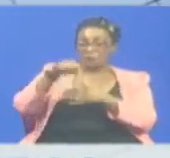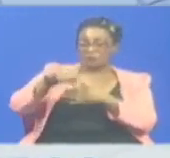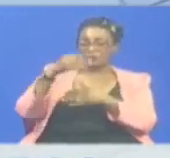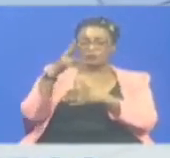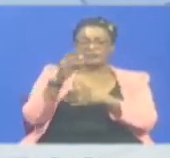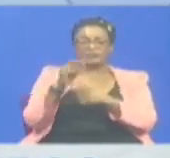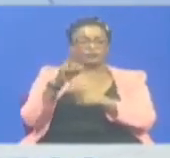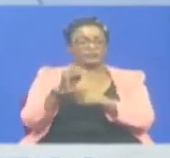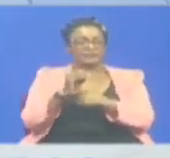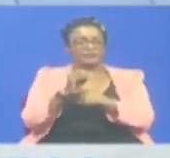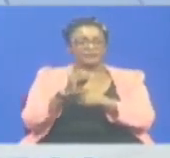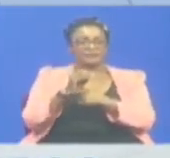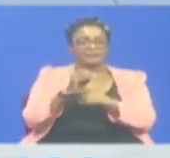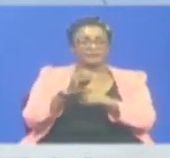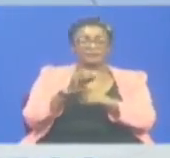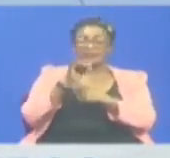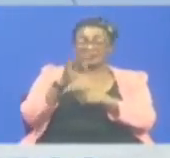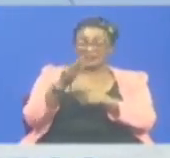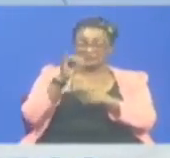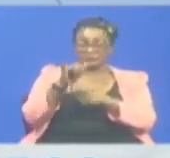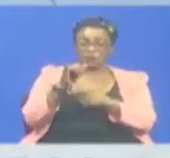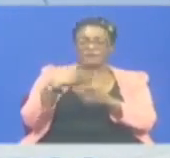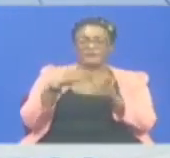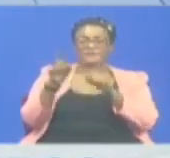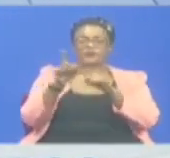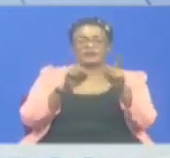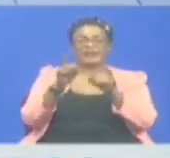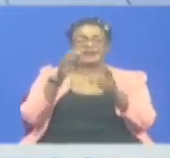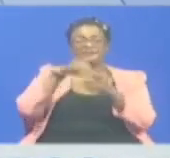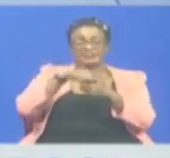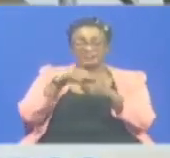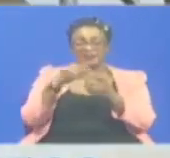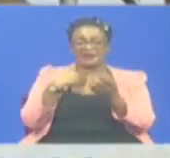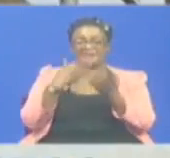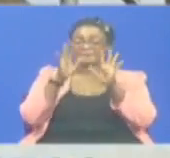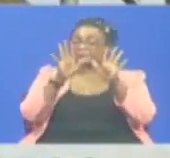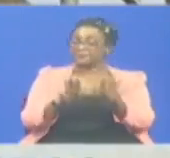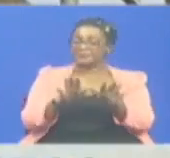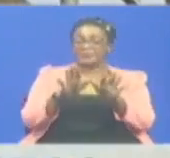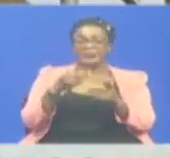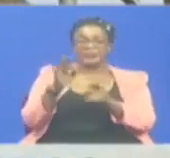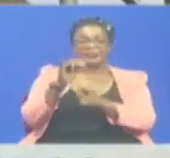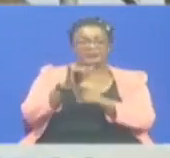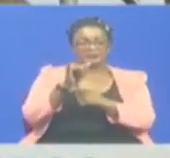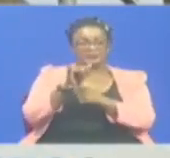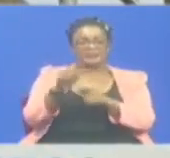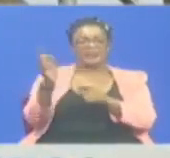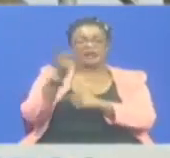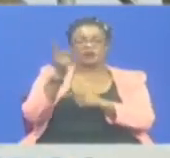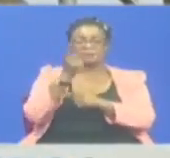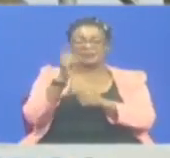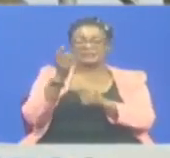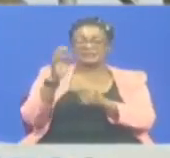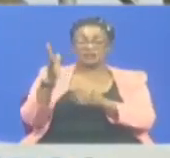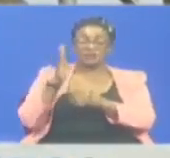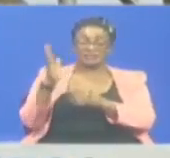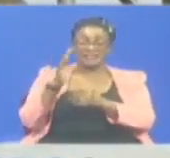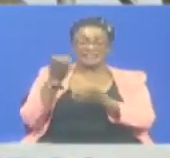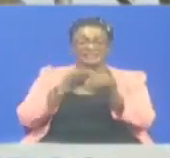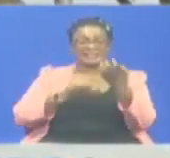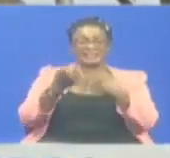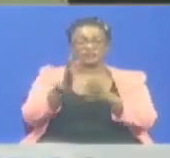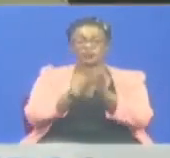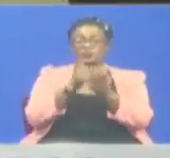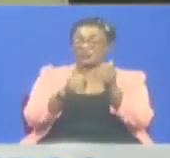2020. This outflow of foreign investment has played a key role in the falling prices at the Nairobi Securities Exchange, which has